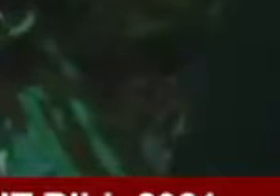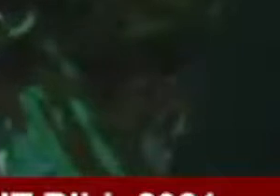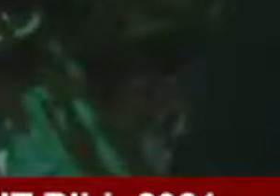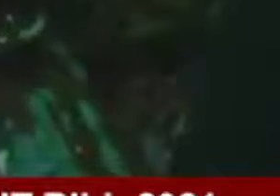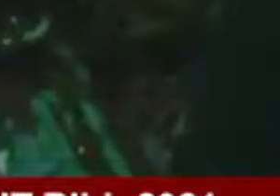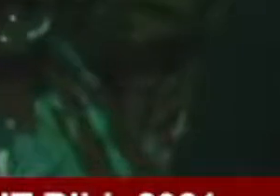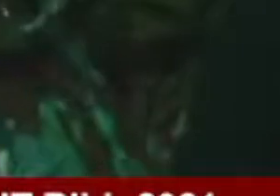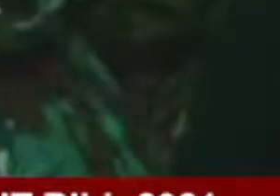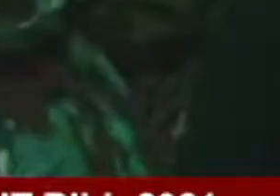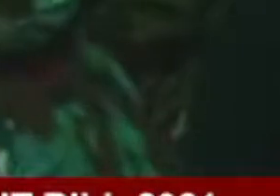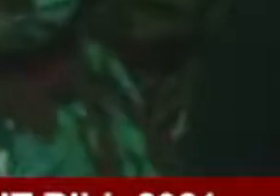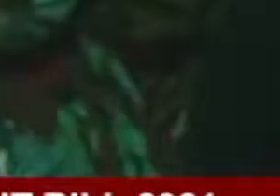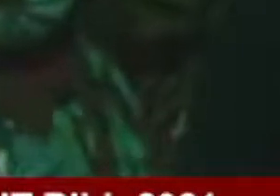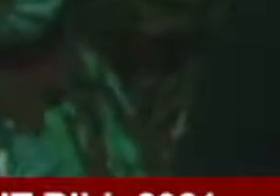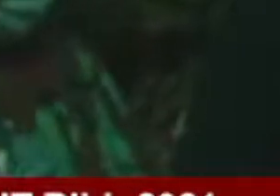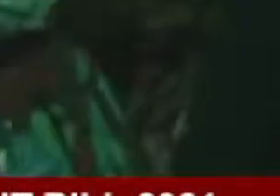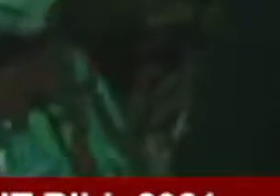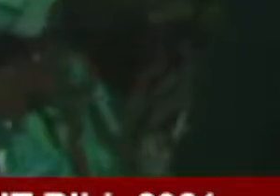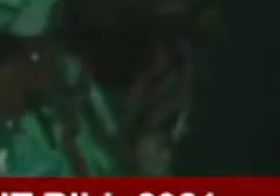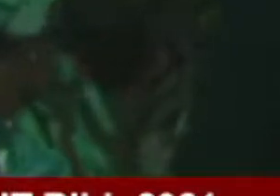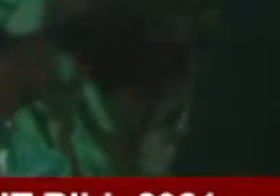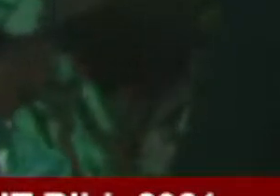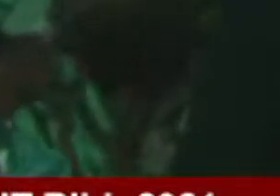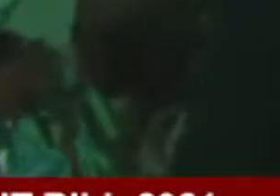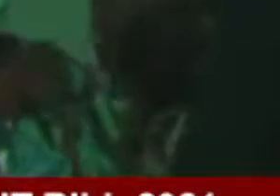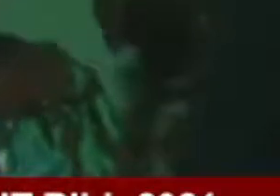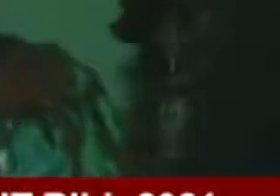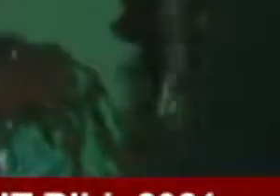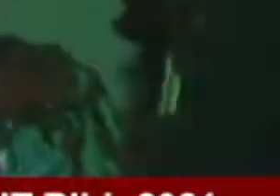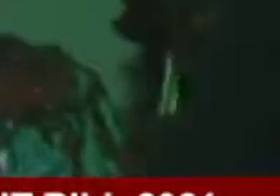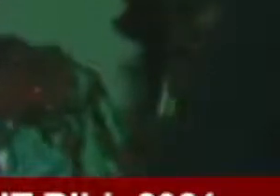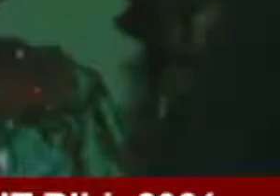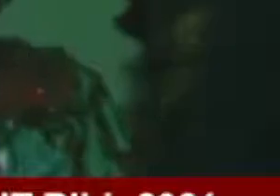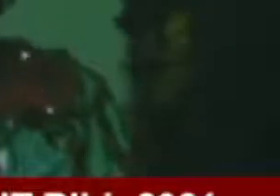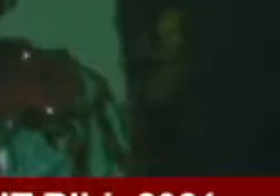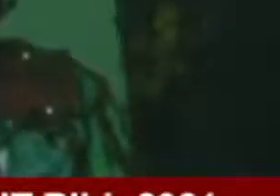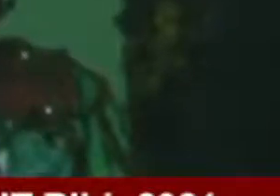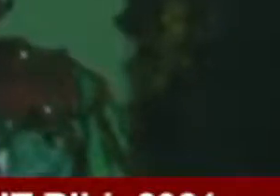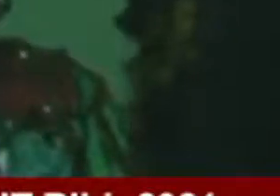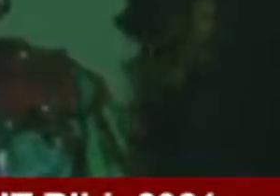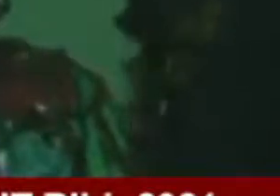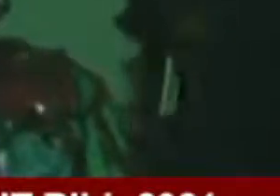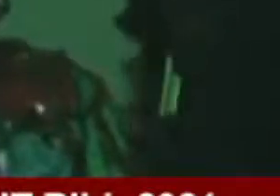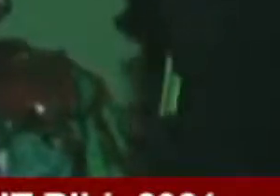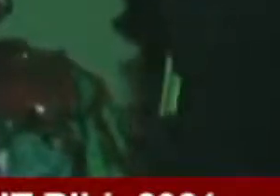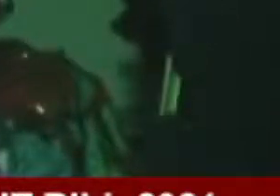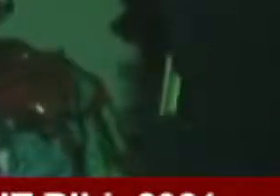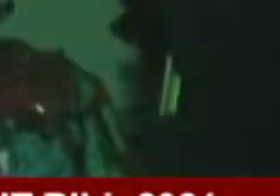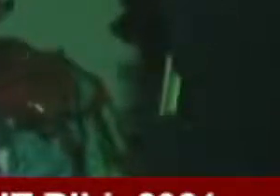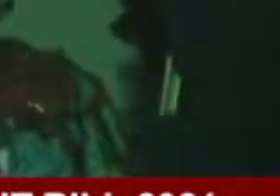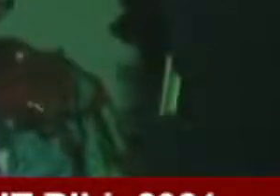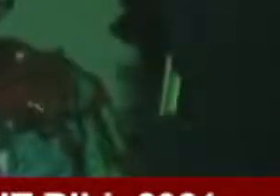work. This is the backroom conversation I'm giving to you, Governor. And they said they wanted to work against that, that the governors are